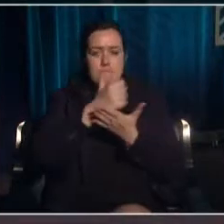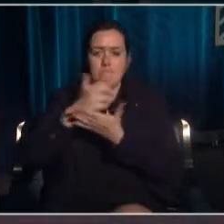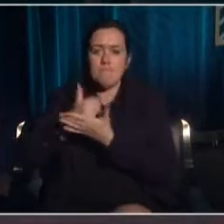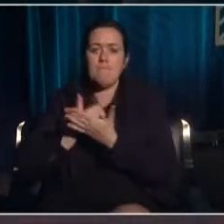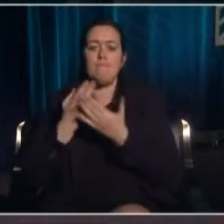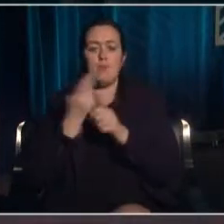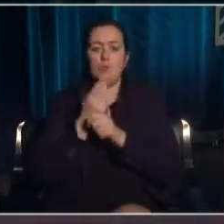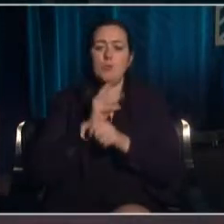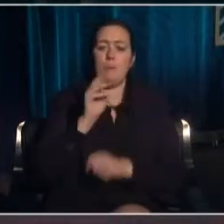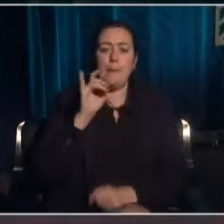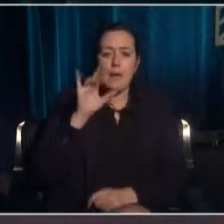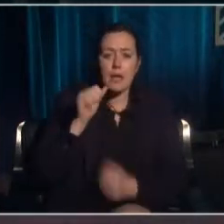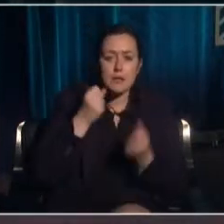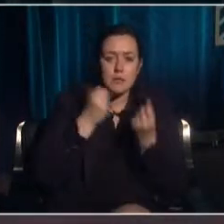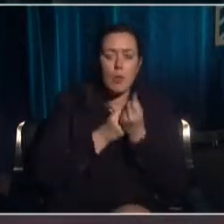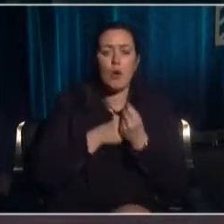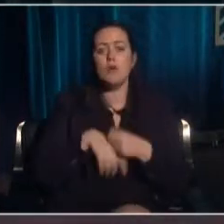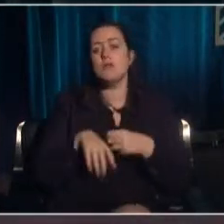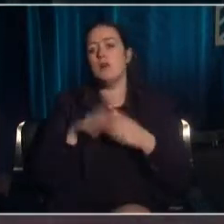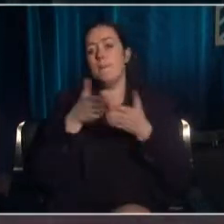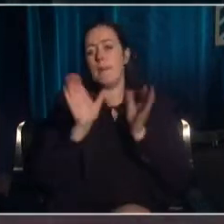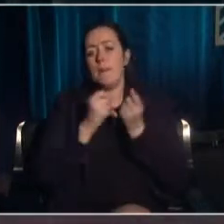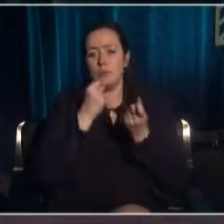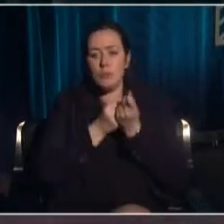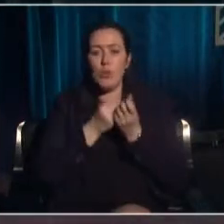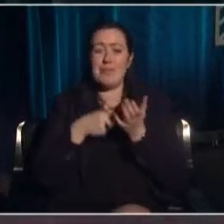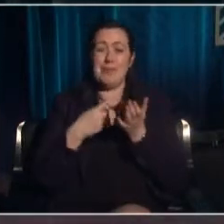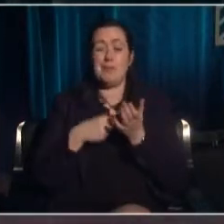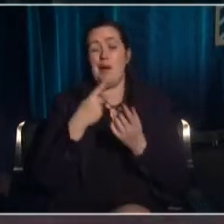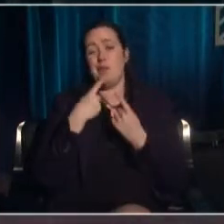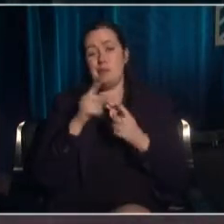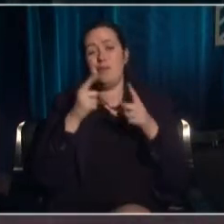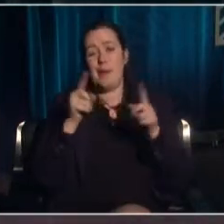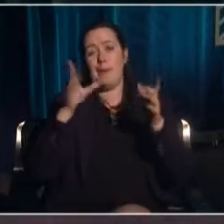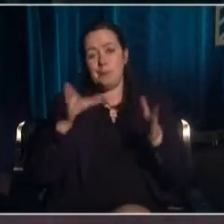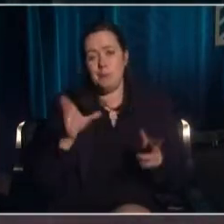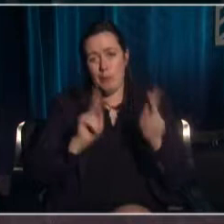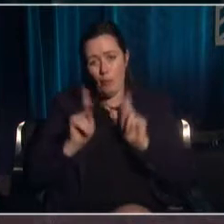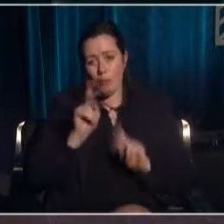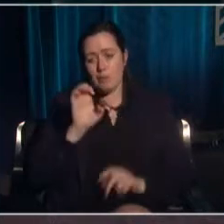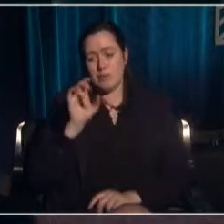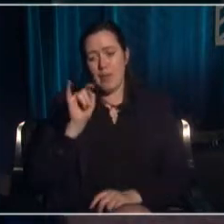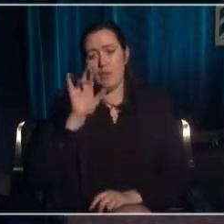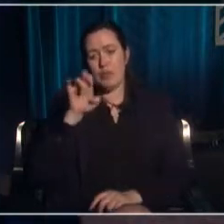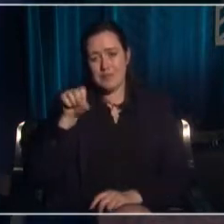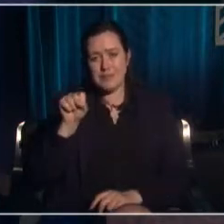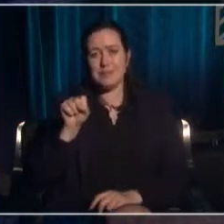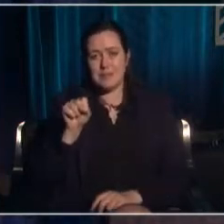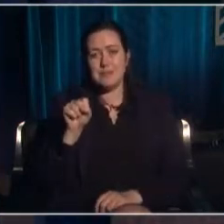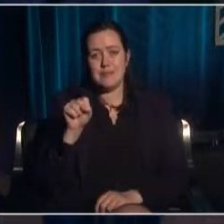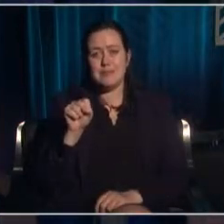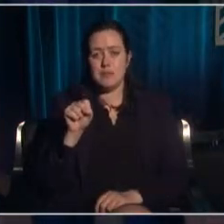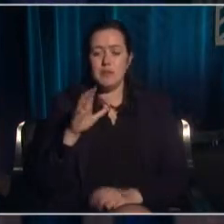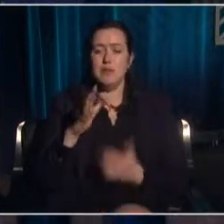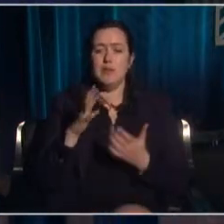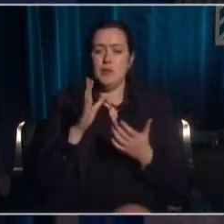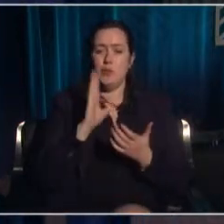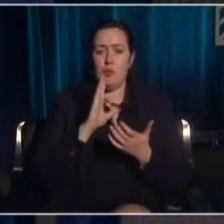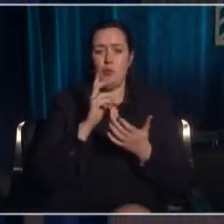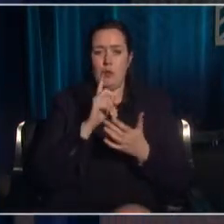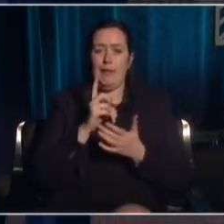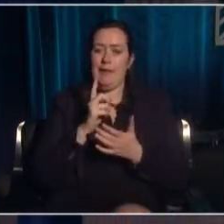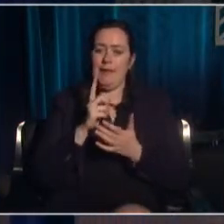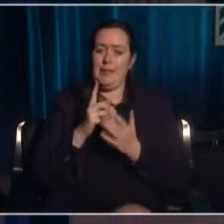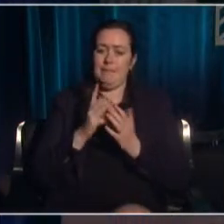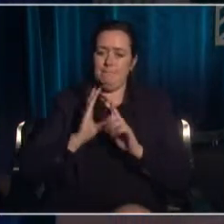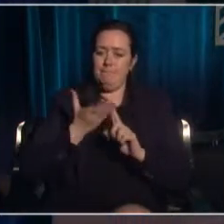and sometimes working with celebrities to help put pressure on them to do it. I want to show you a brief video now to give you a snapshot into how that works,